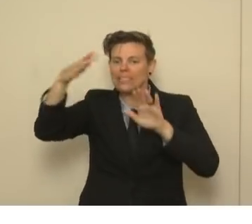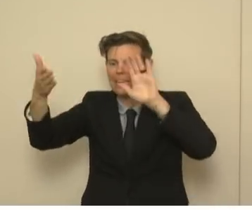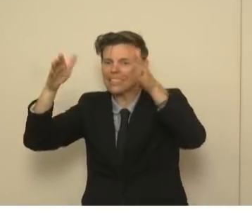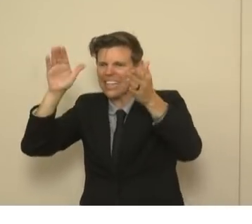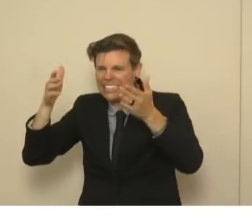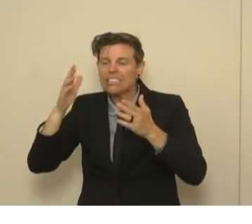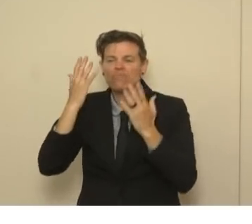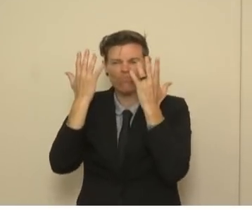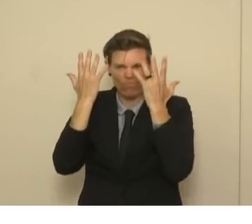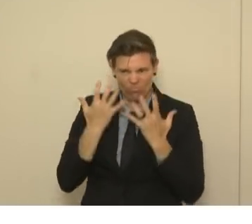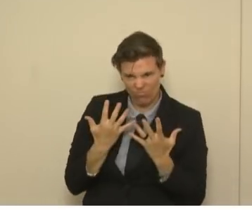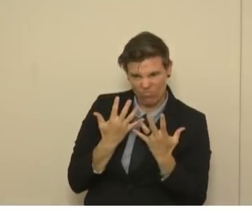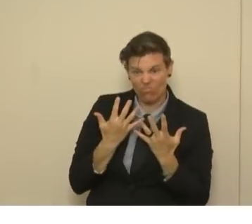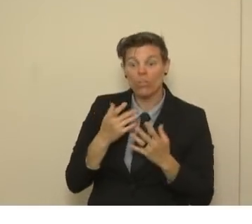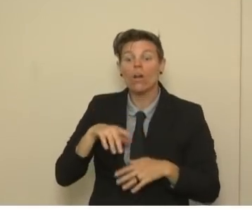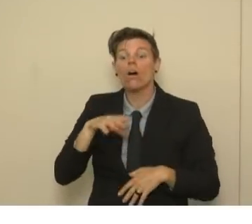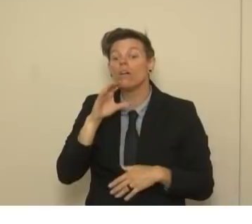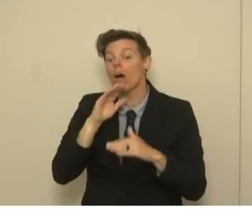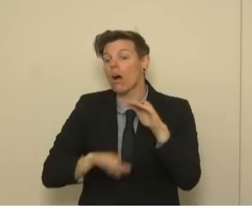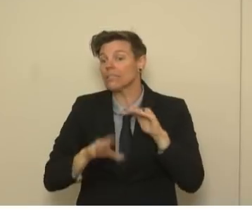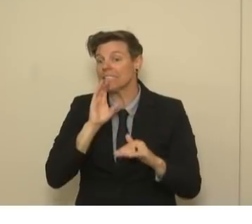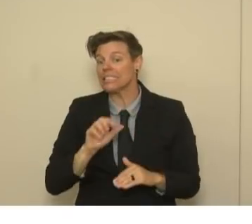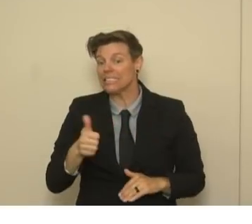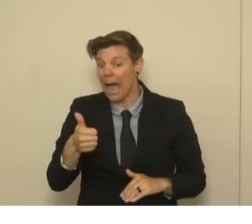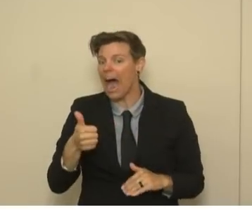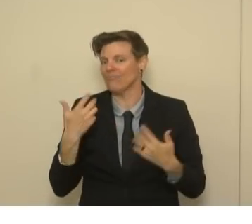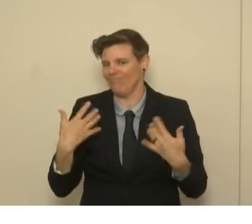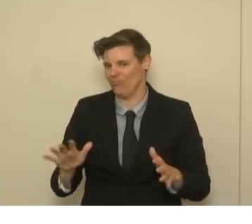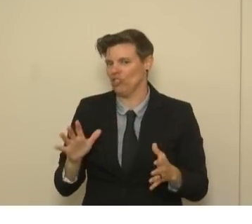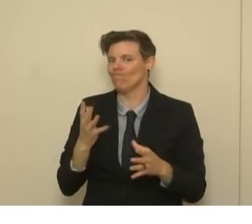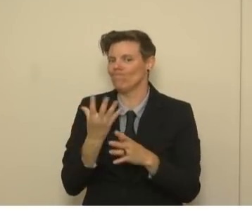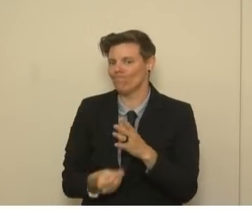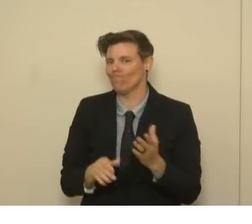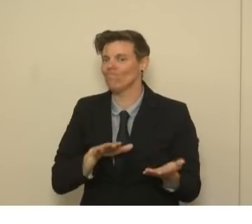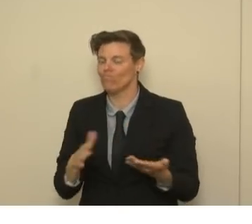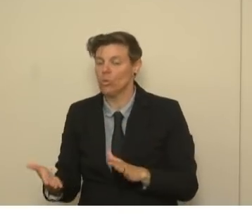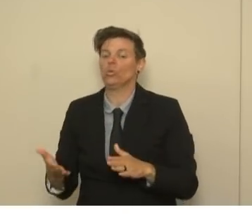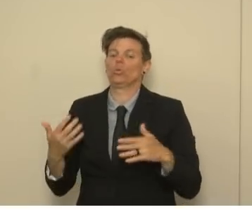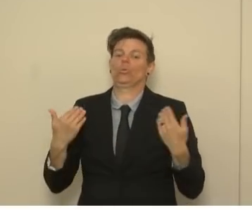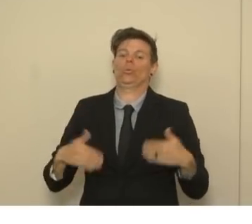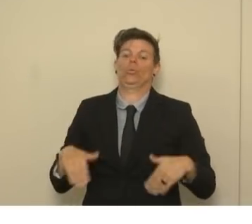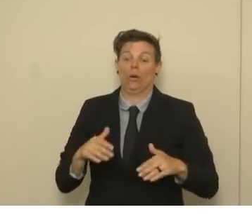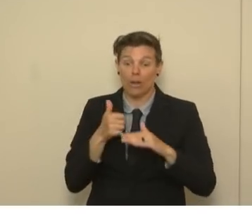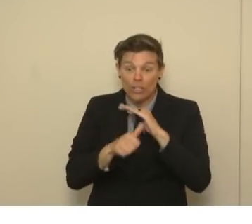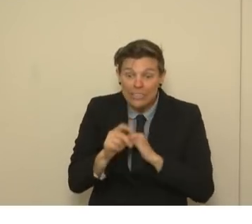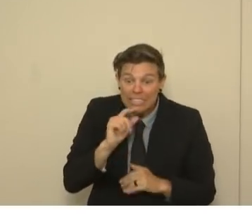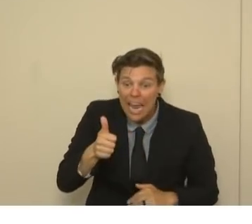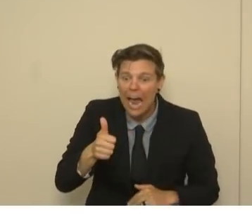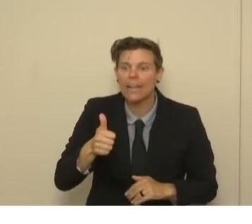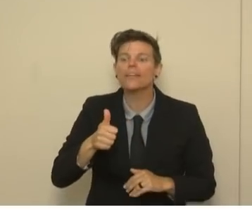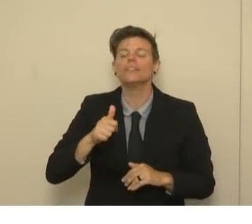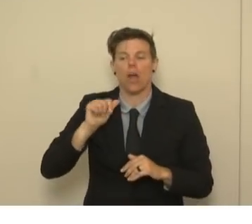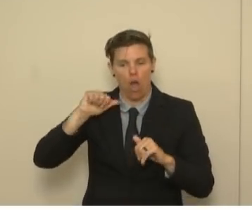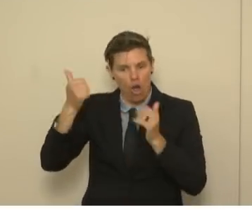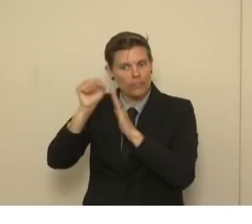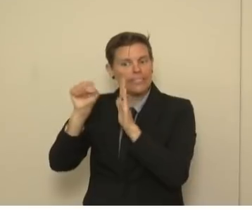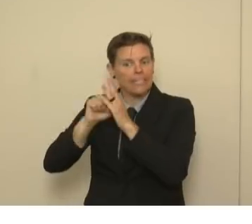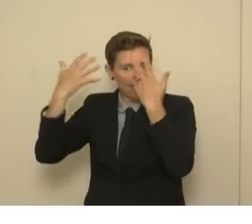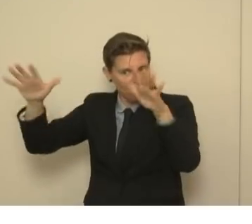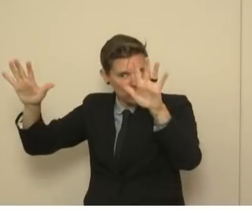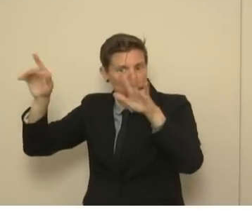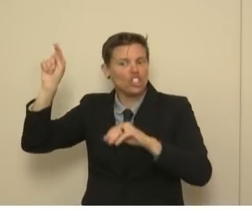from COVID infections. So it's a serious infection, it's a serious virus, We continue to watch closely.